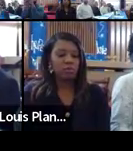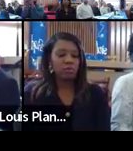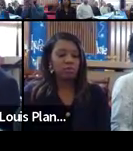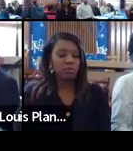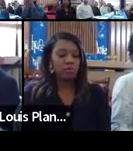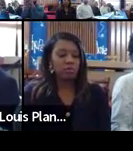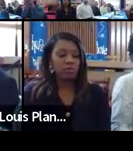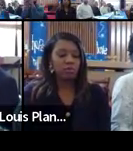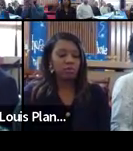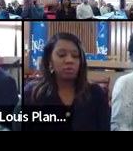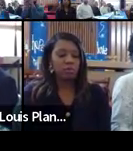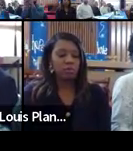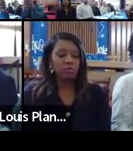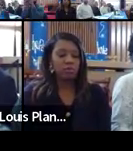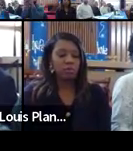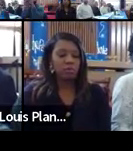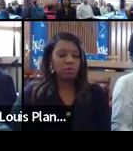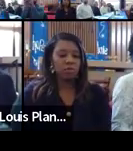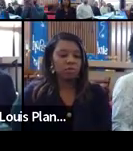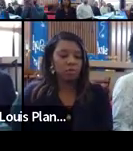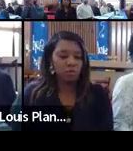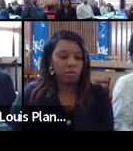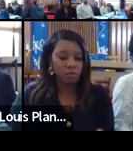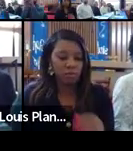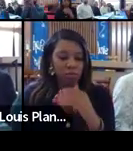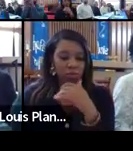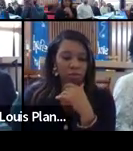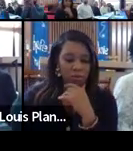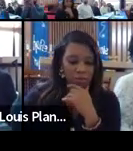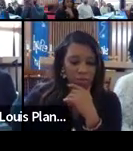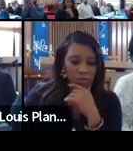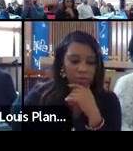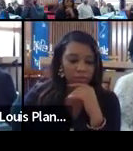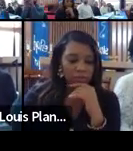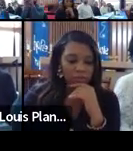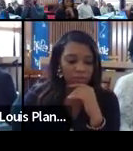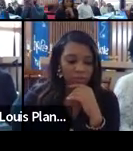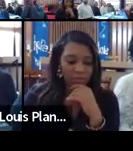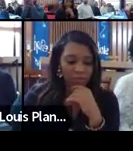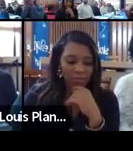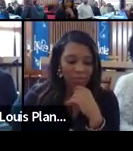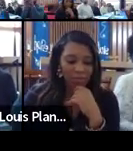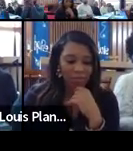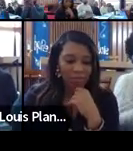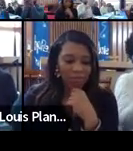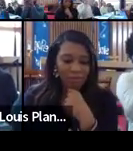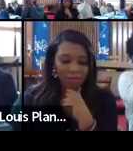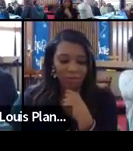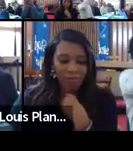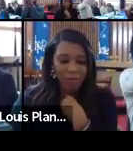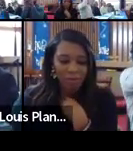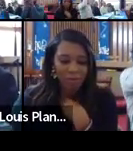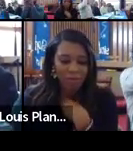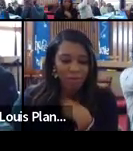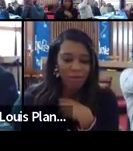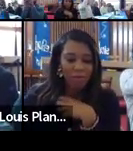live in North City, our students and families do. They live in the Ville, Greaterville, and Kingsway East and surrounding neighborhoods, and